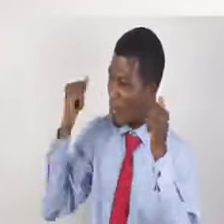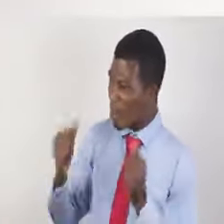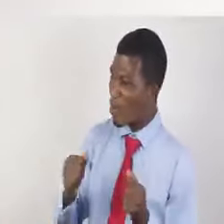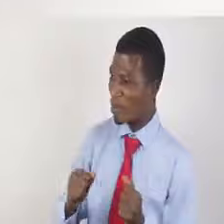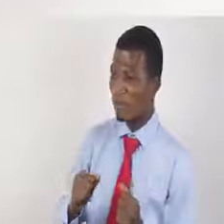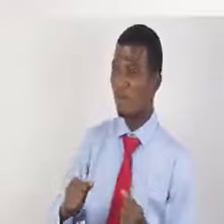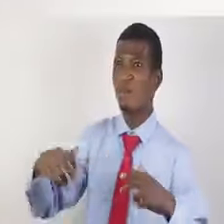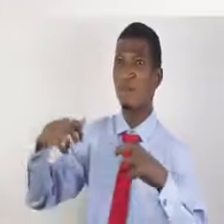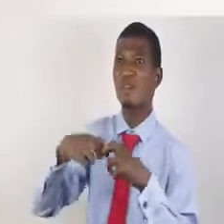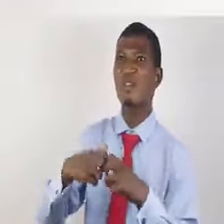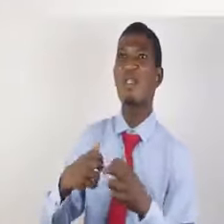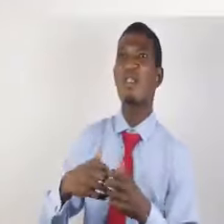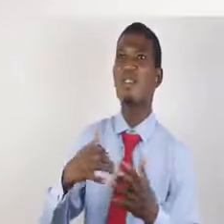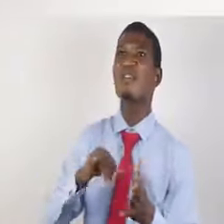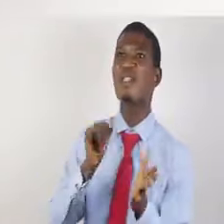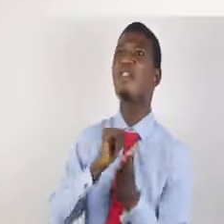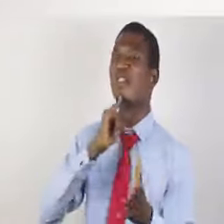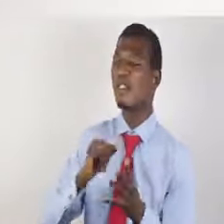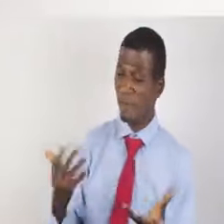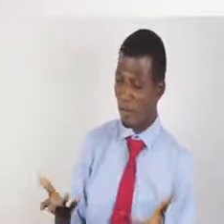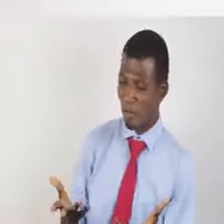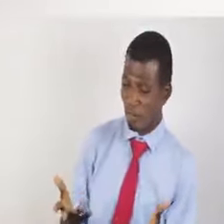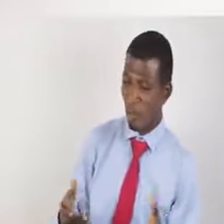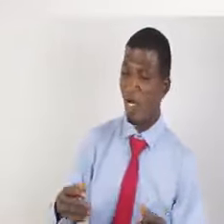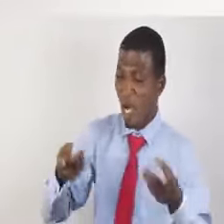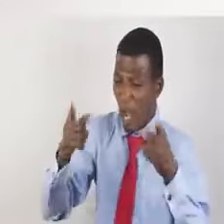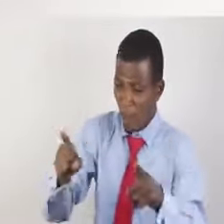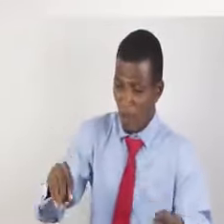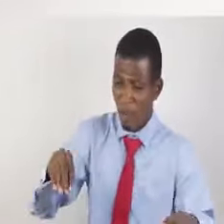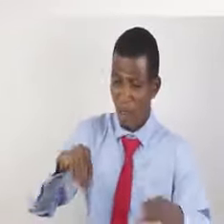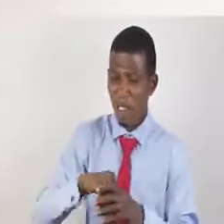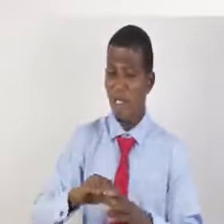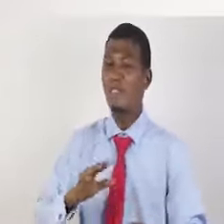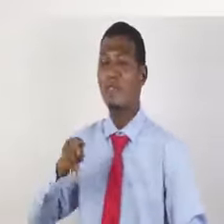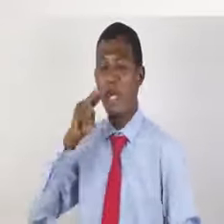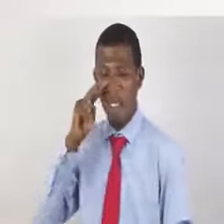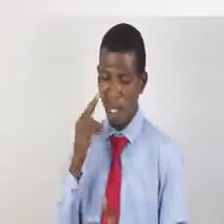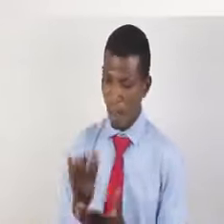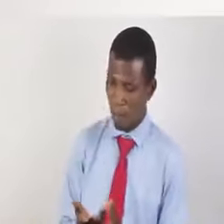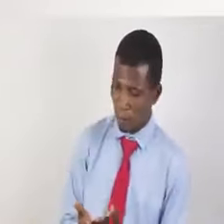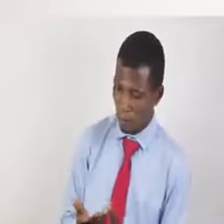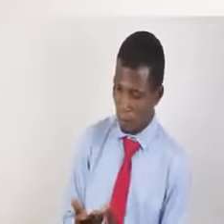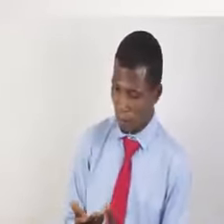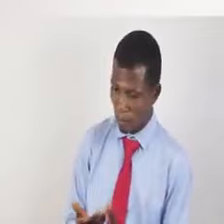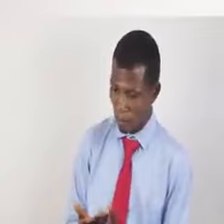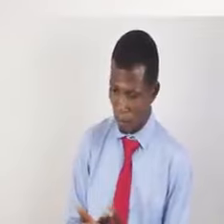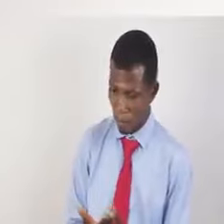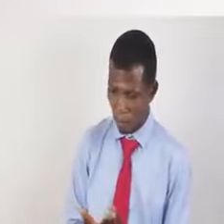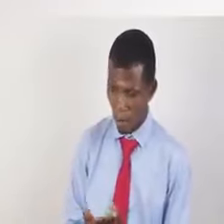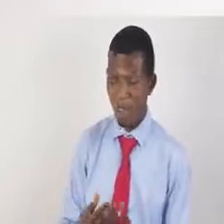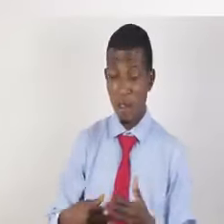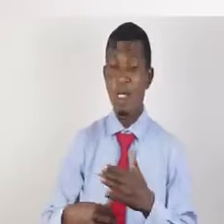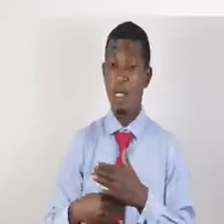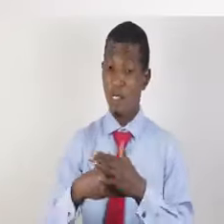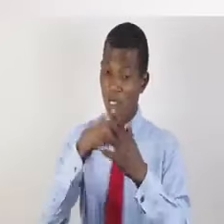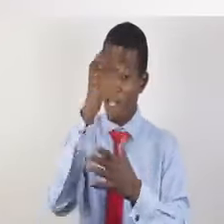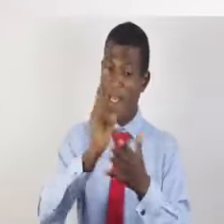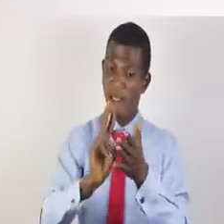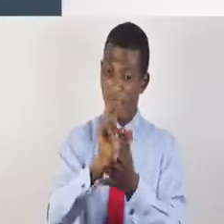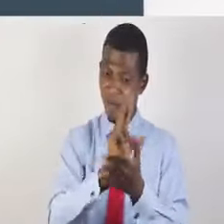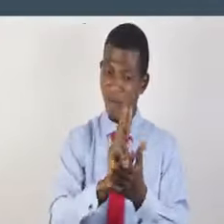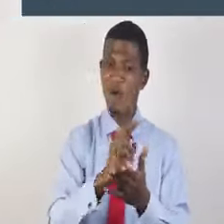know that power interruptions are things that are common occurrences in Nigeria. In our next